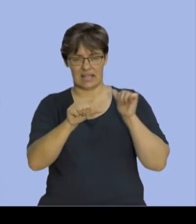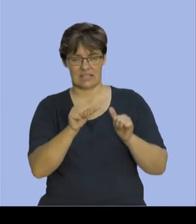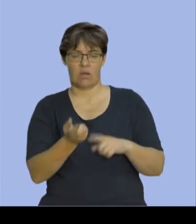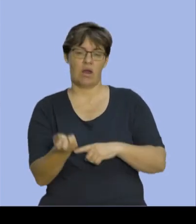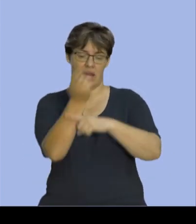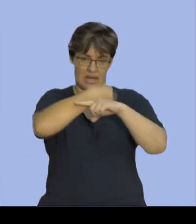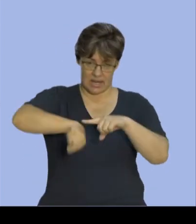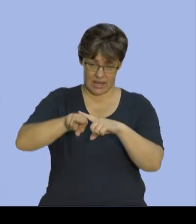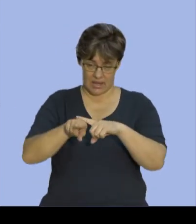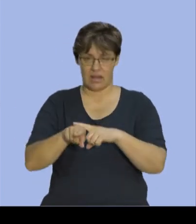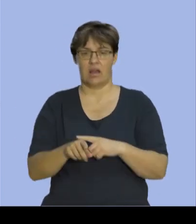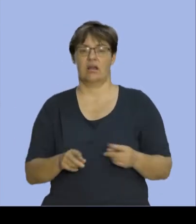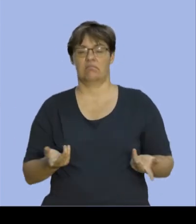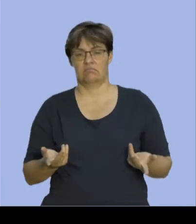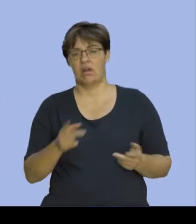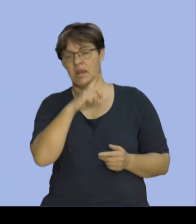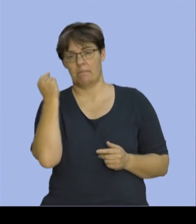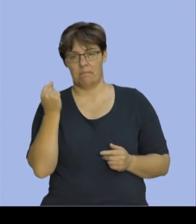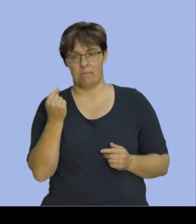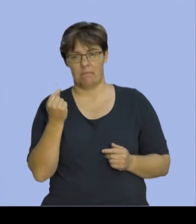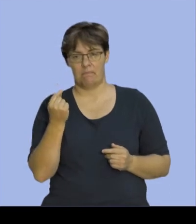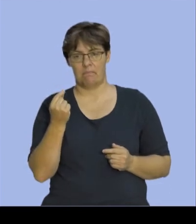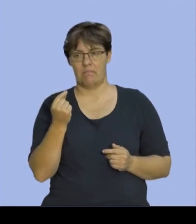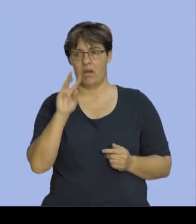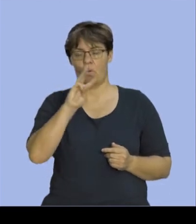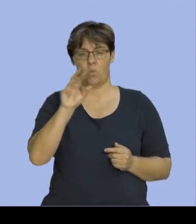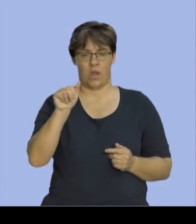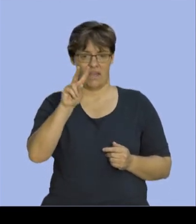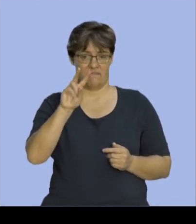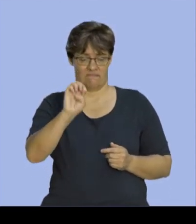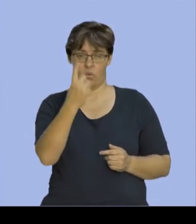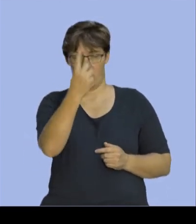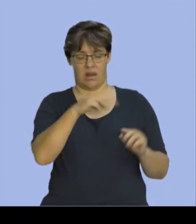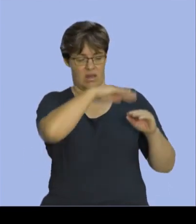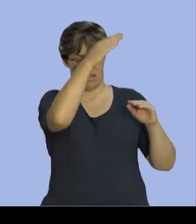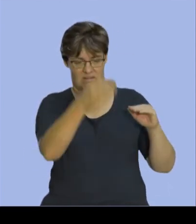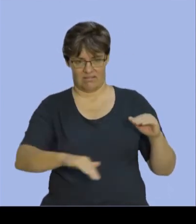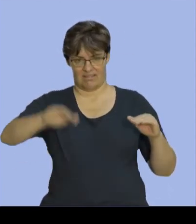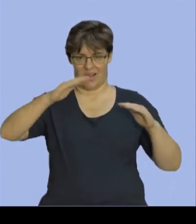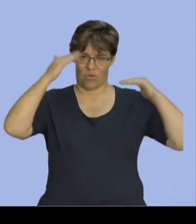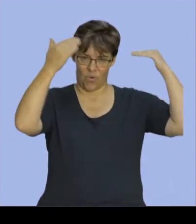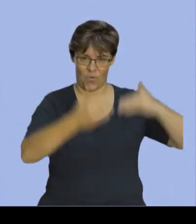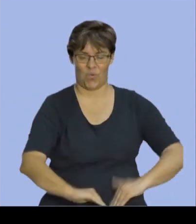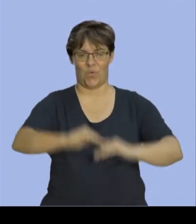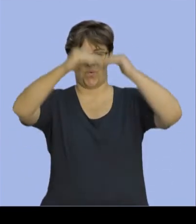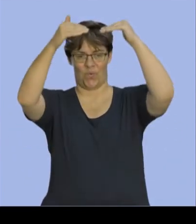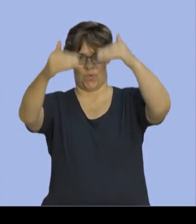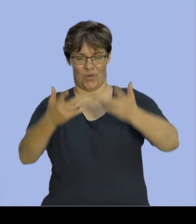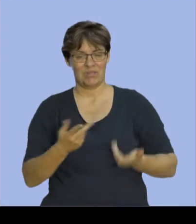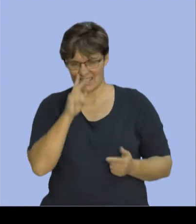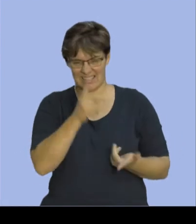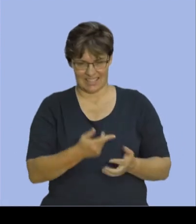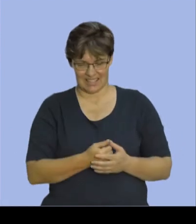rotation is also normally called a wave. And why I'm talking about that, we will